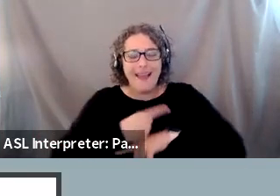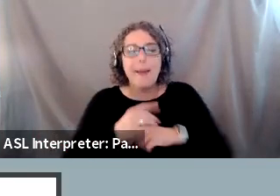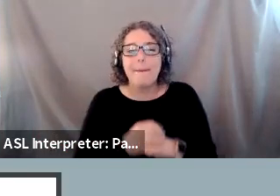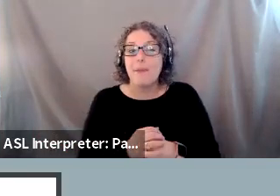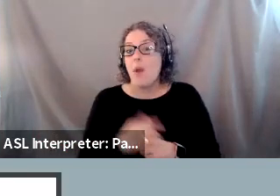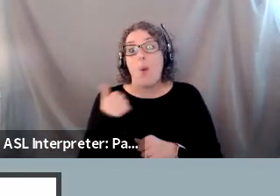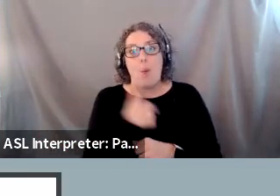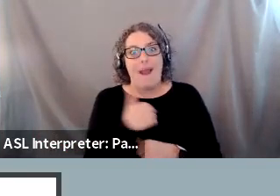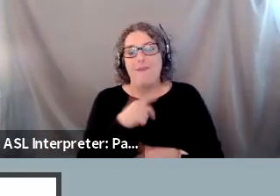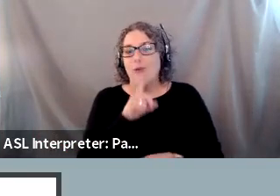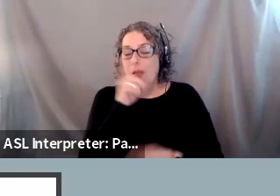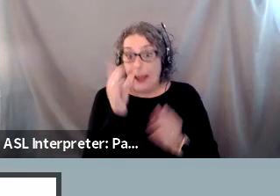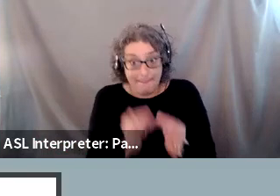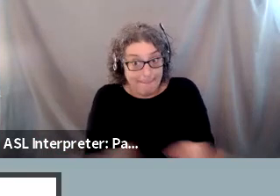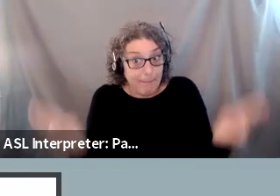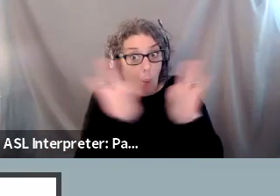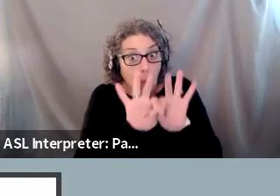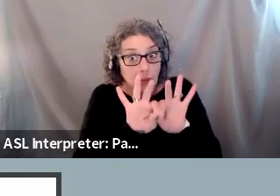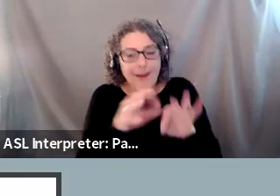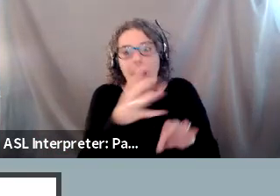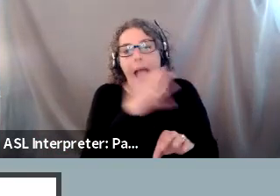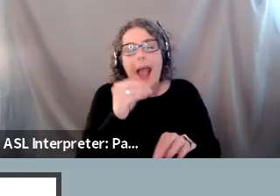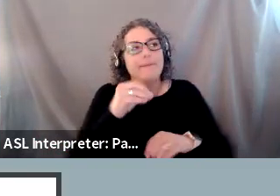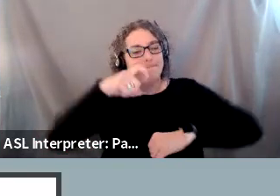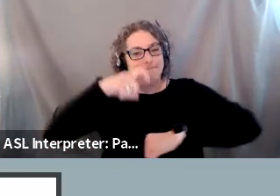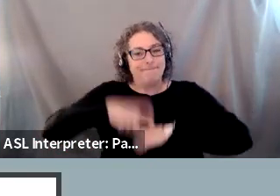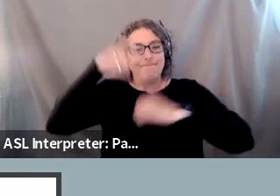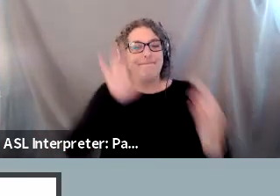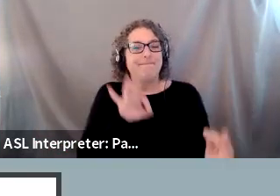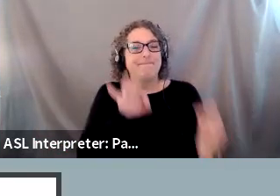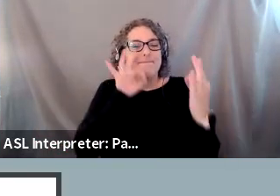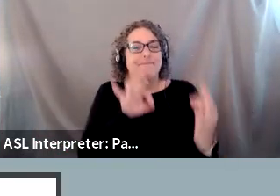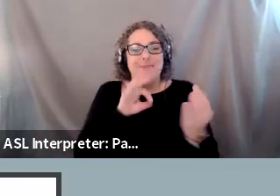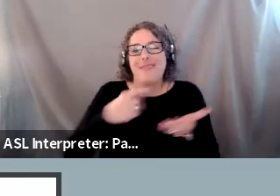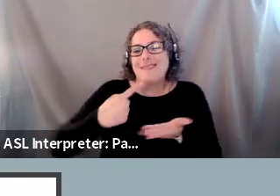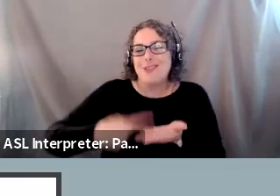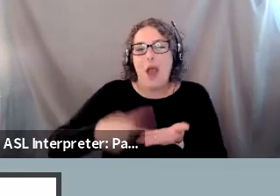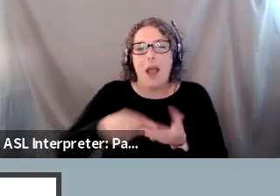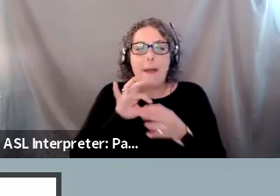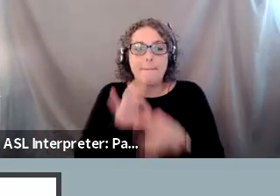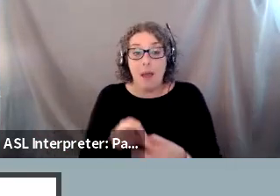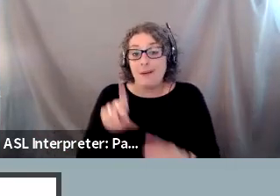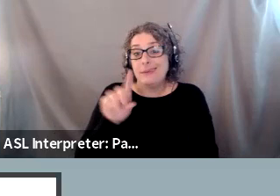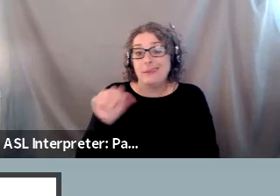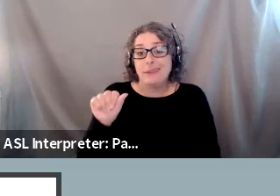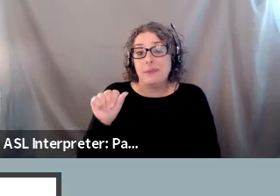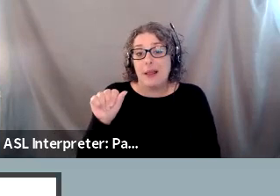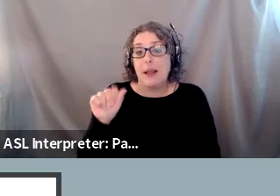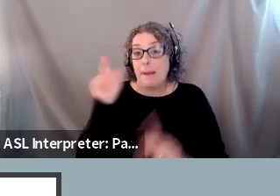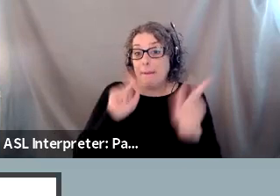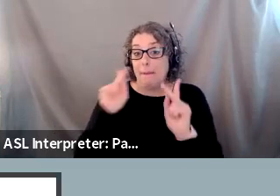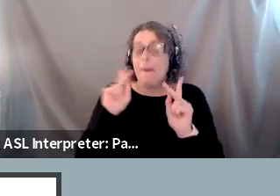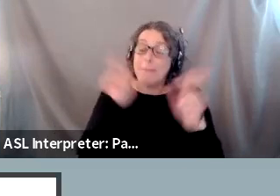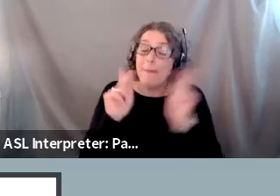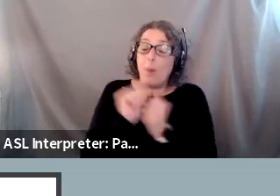timely topic about disaster and emergency planning for persons with disabilities.